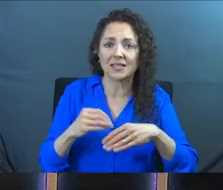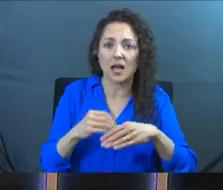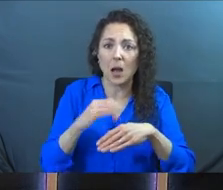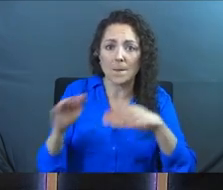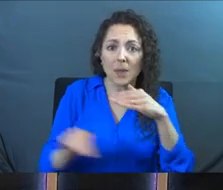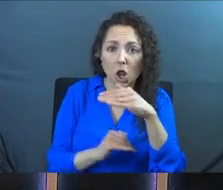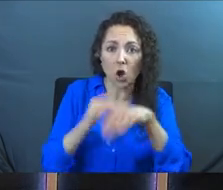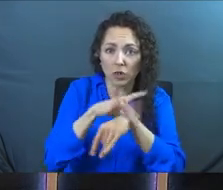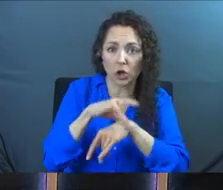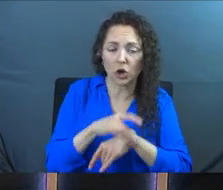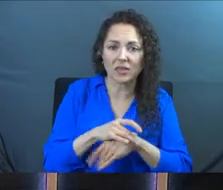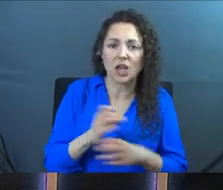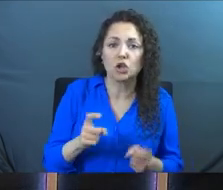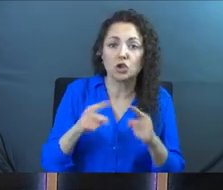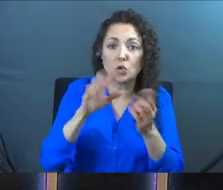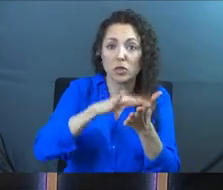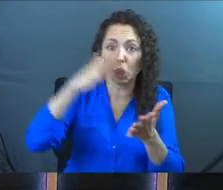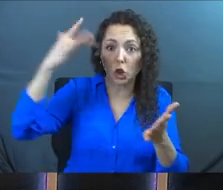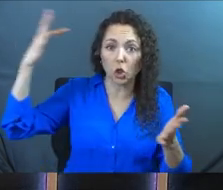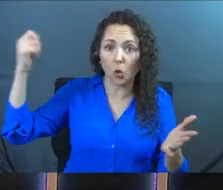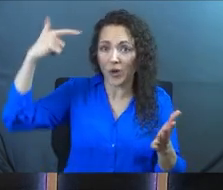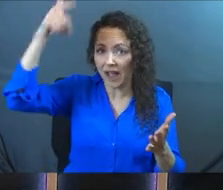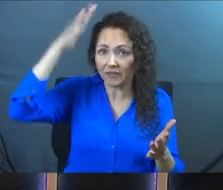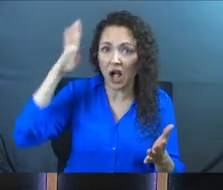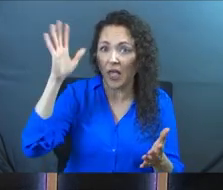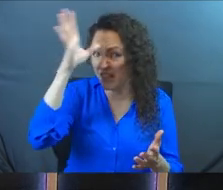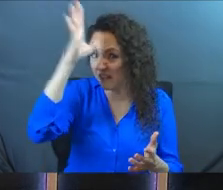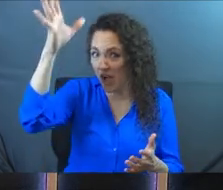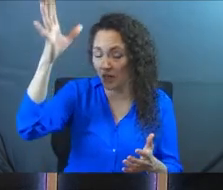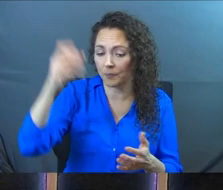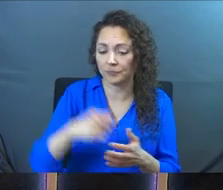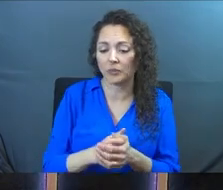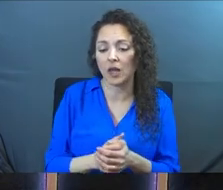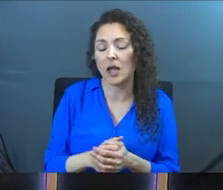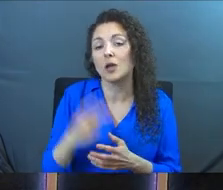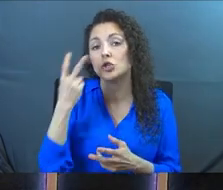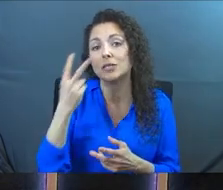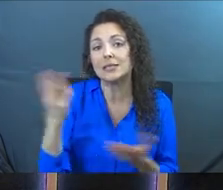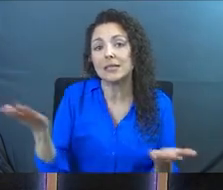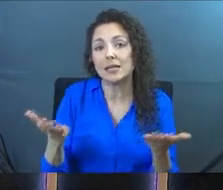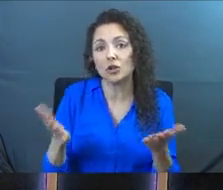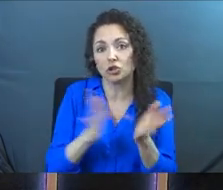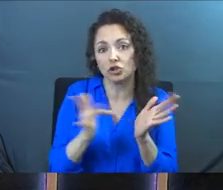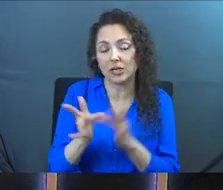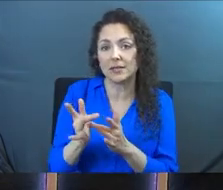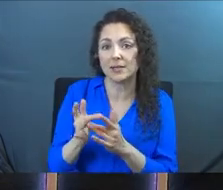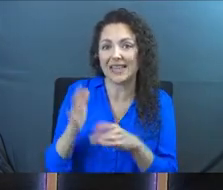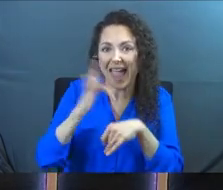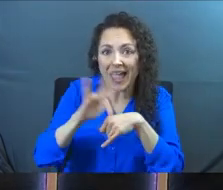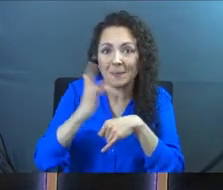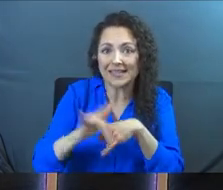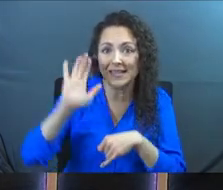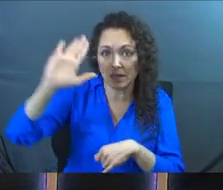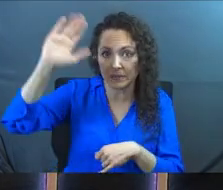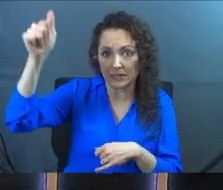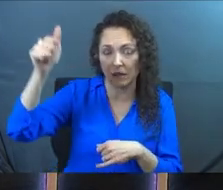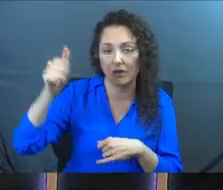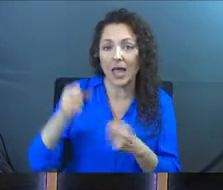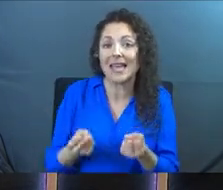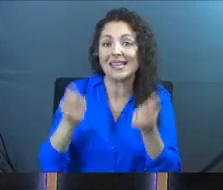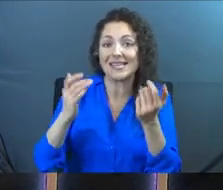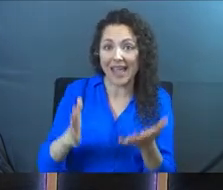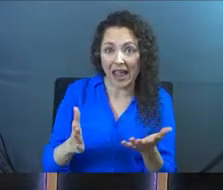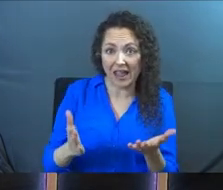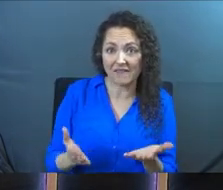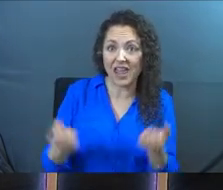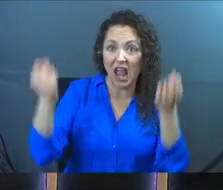Lord, to the glory of God the Father. Amen. Amen. Incredible verse. But what I want us to see there is that Jesus emptied himself, gave